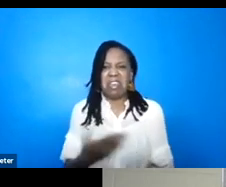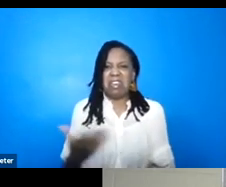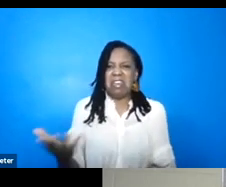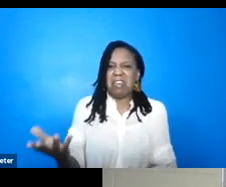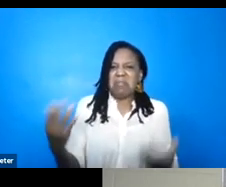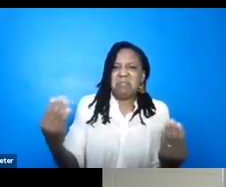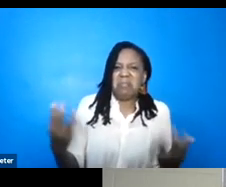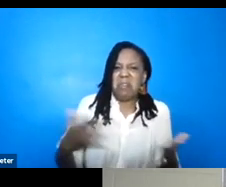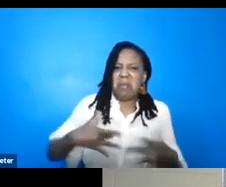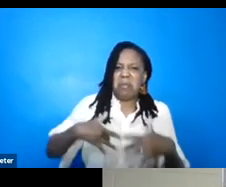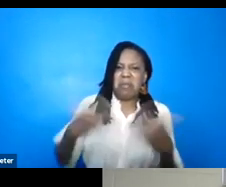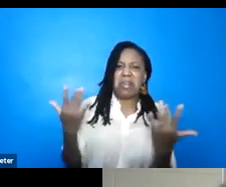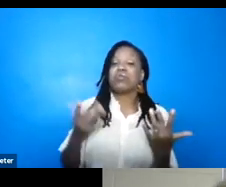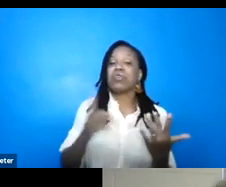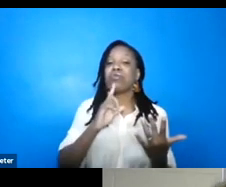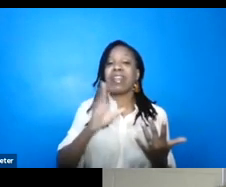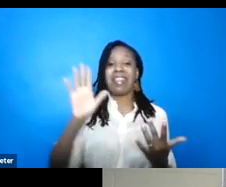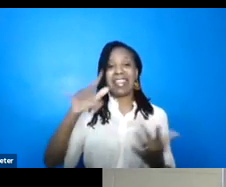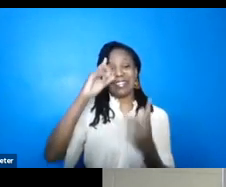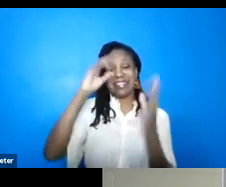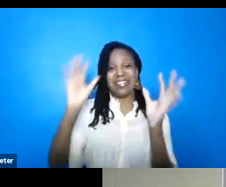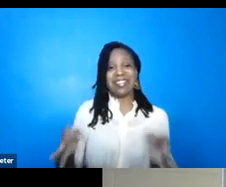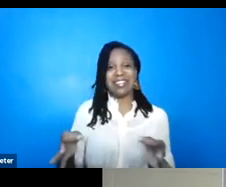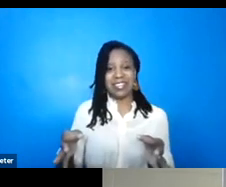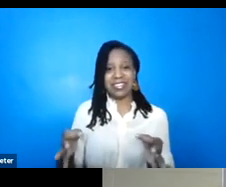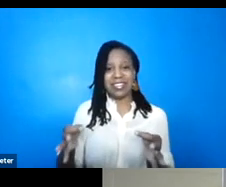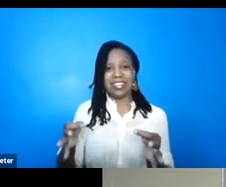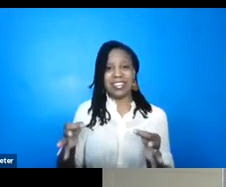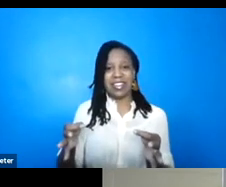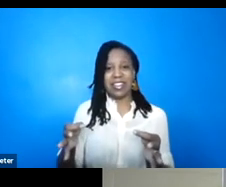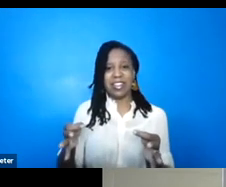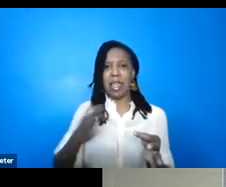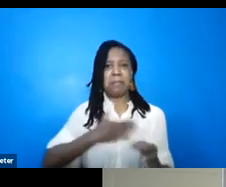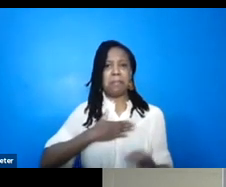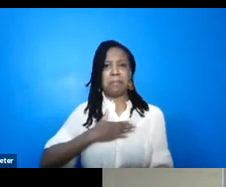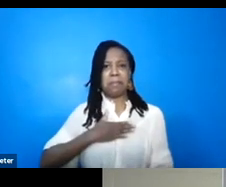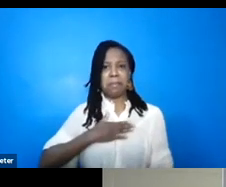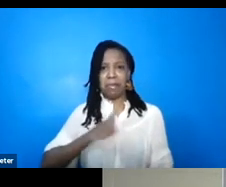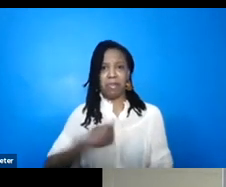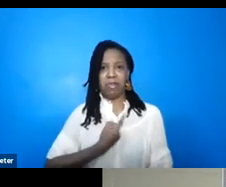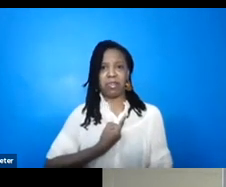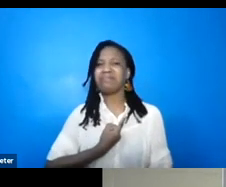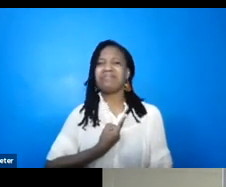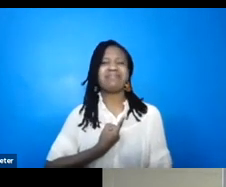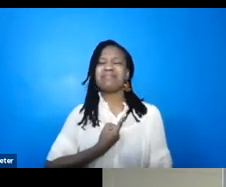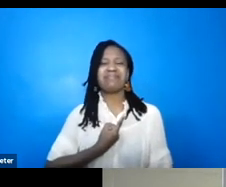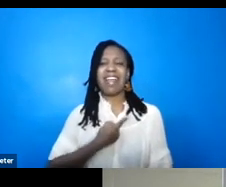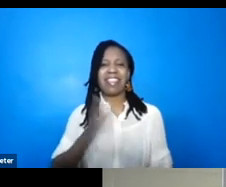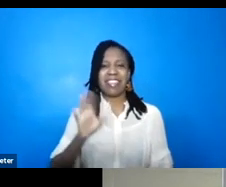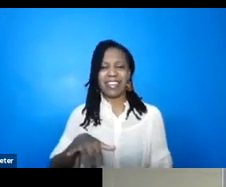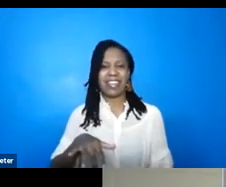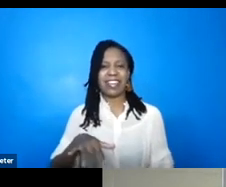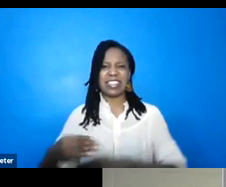that I work with today, help them identify. It's not that they make the decision for themselves. It's about the collective, that